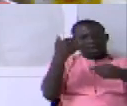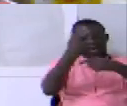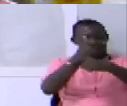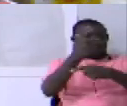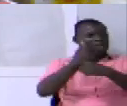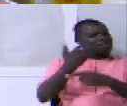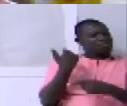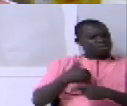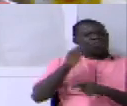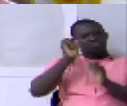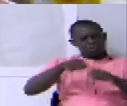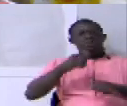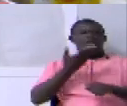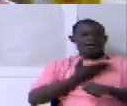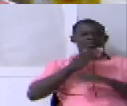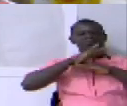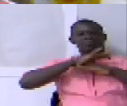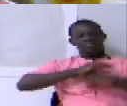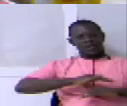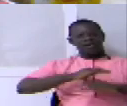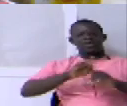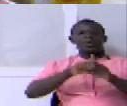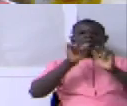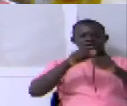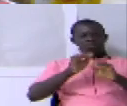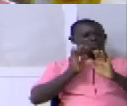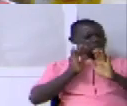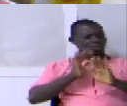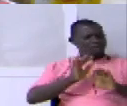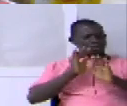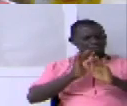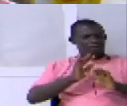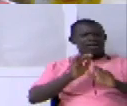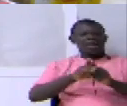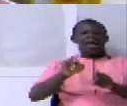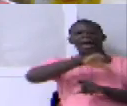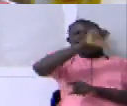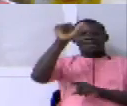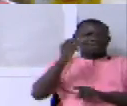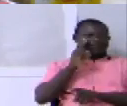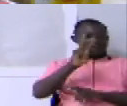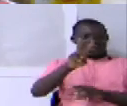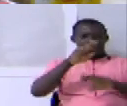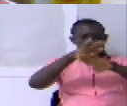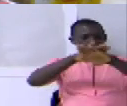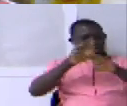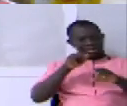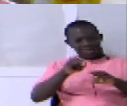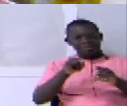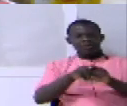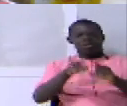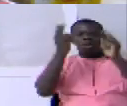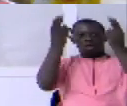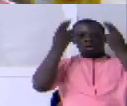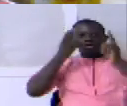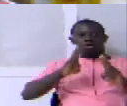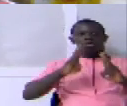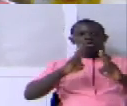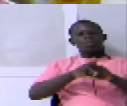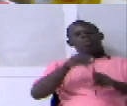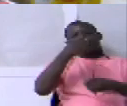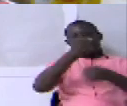the patience to be able to wait and see to it that the due process of the